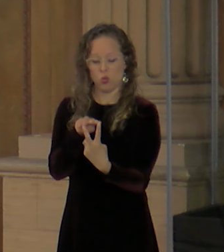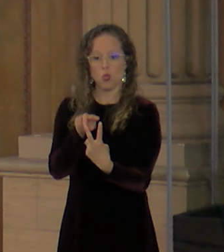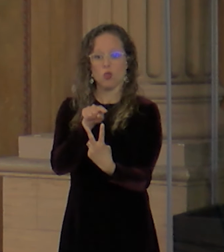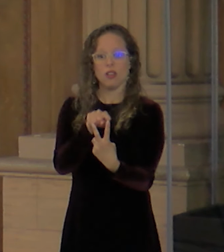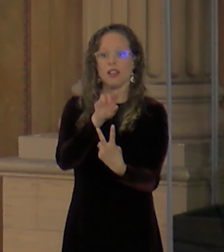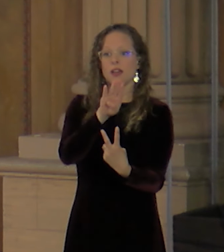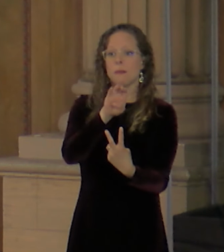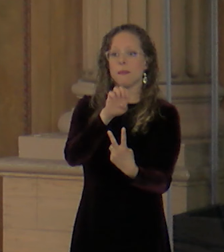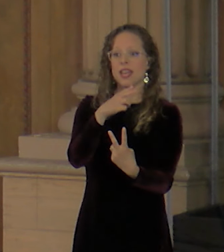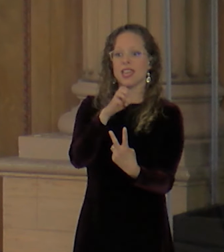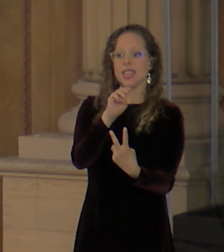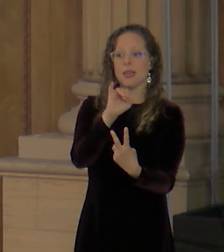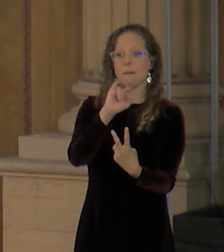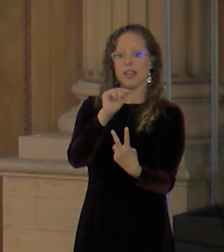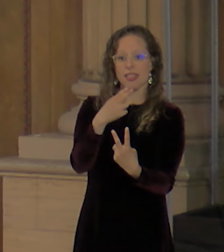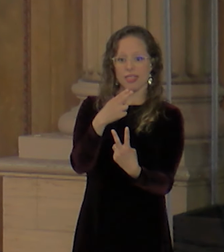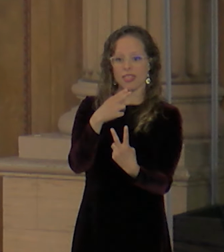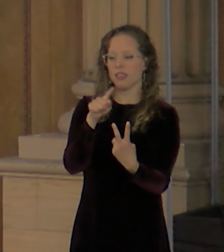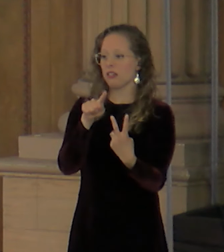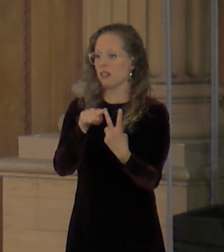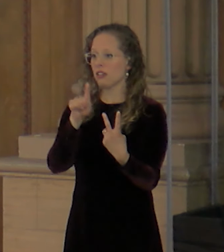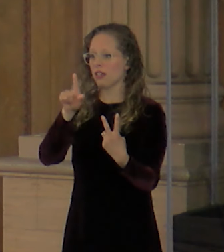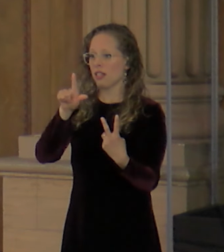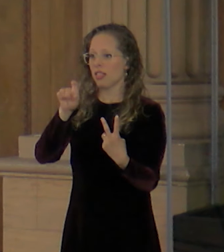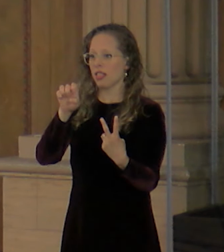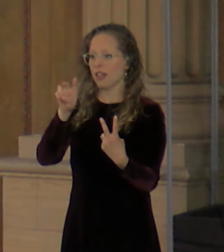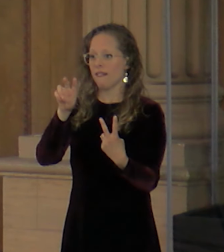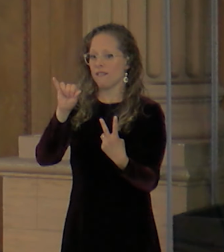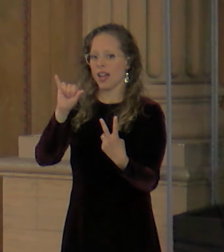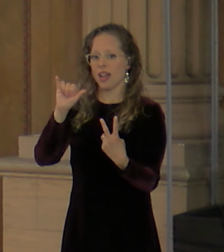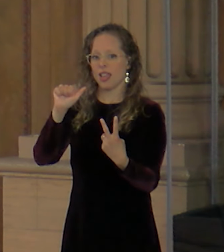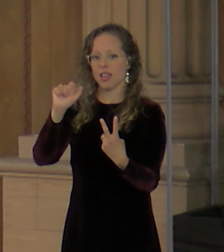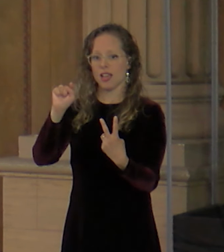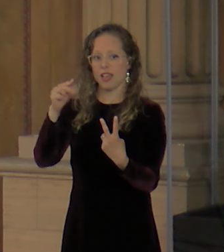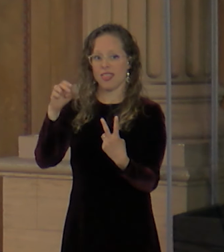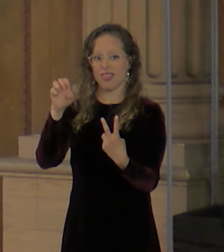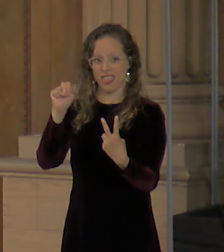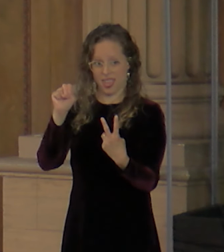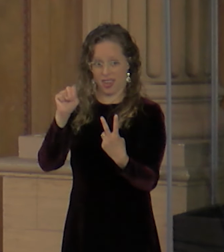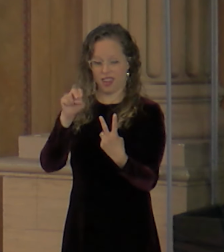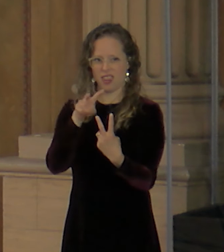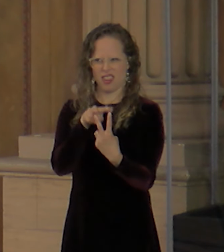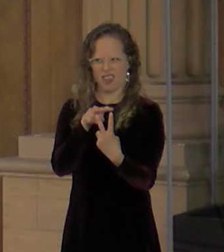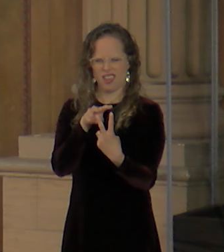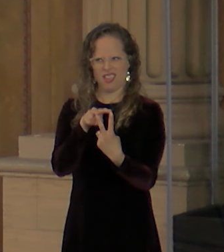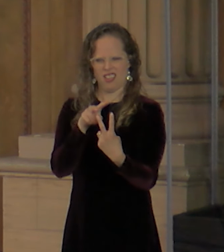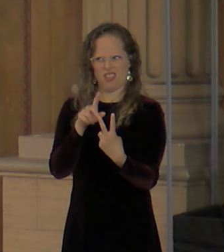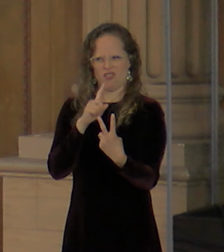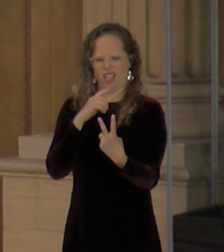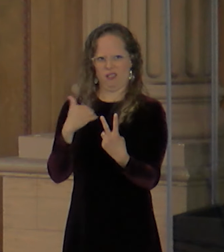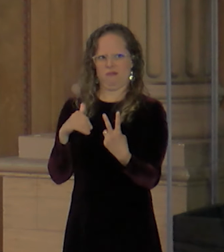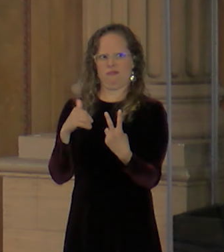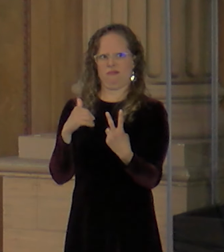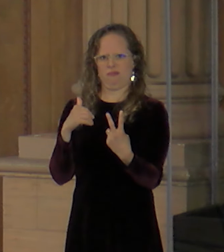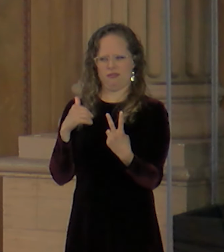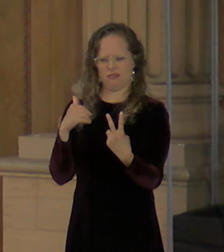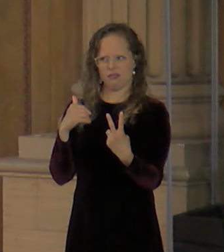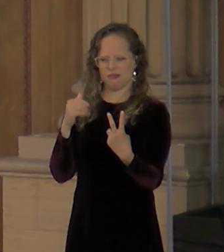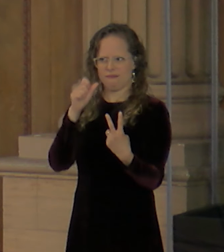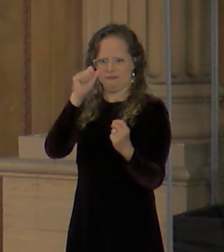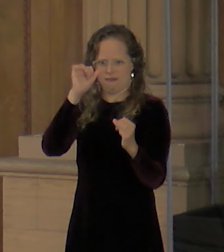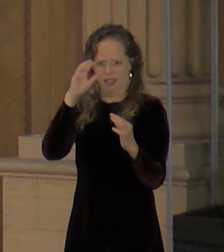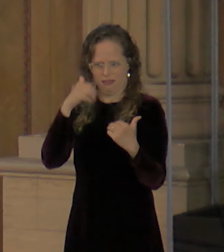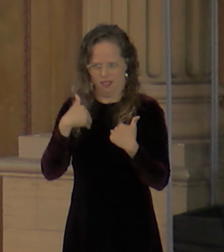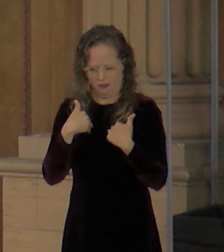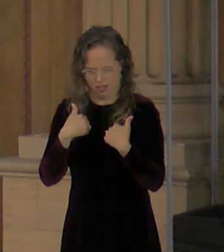and Leviathan, in some ways defy definition a little bit. But what he says here is really healing for Job. And so in verse 15, he